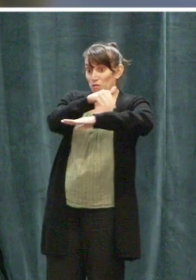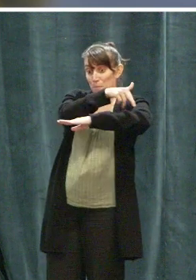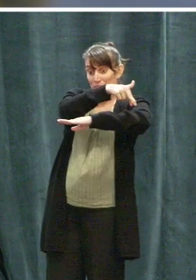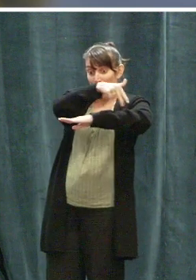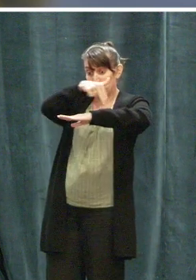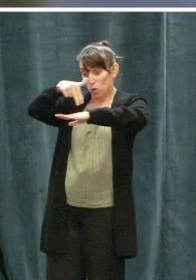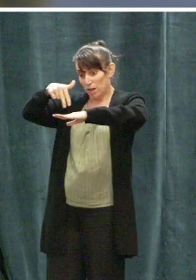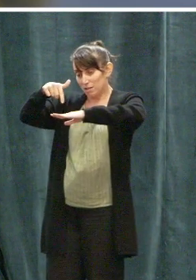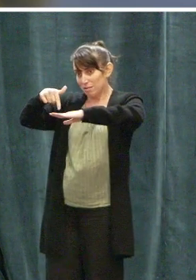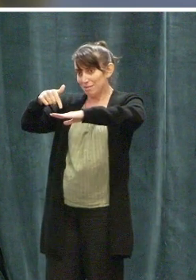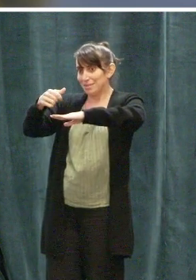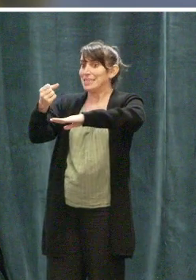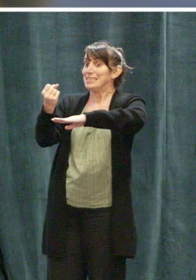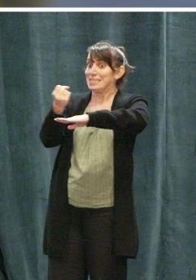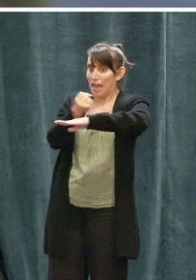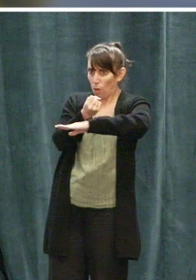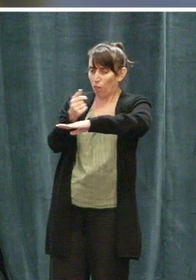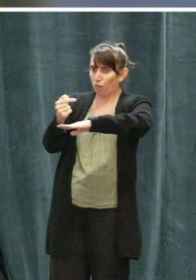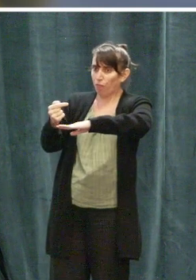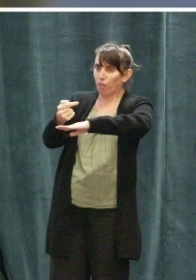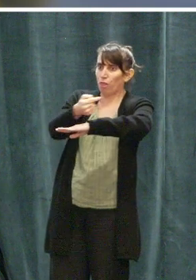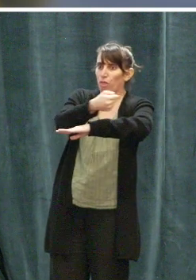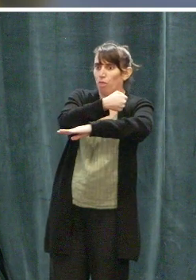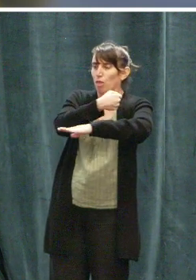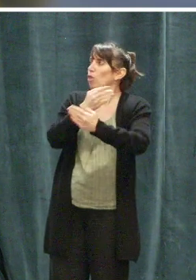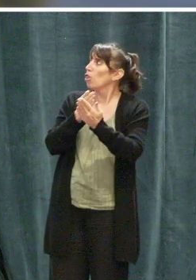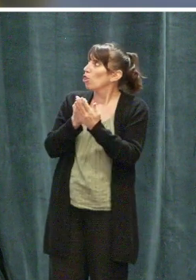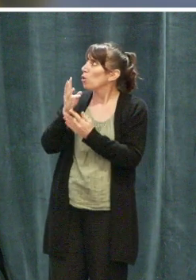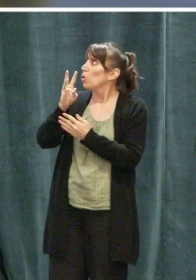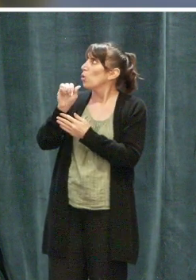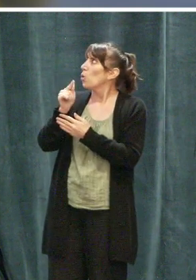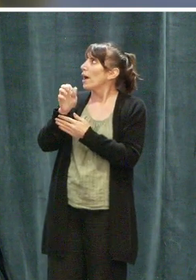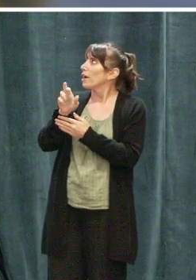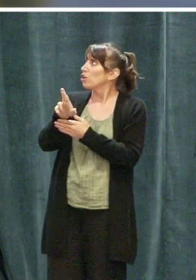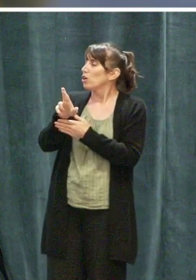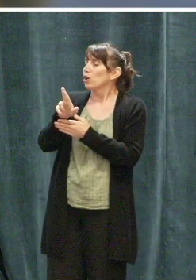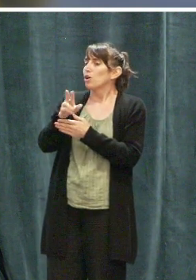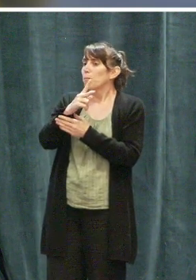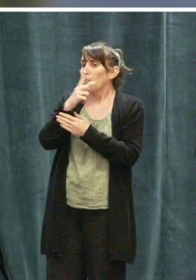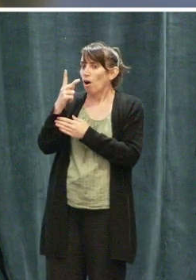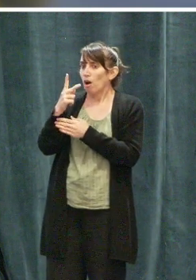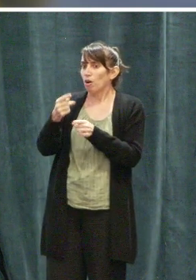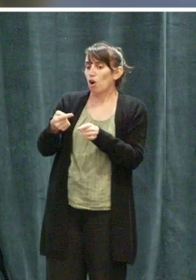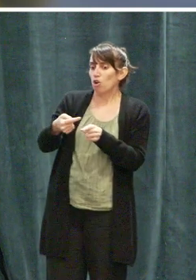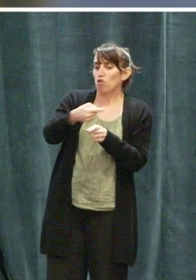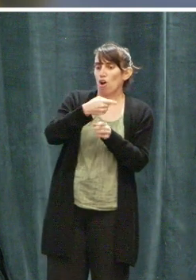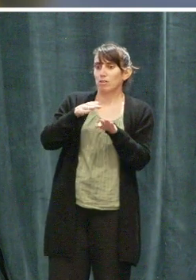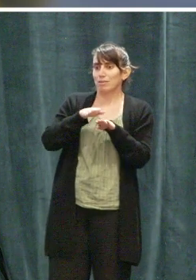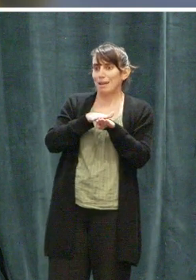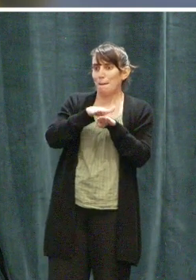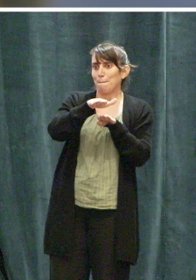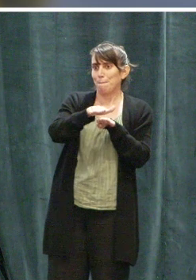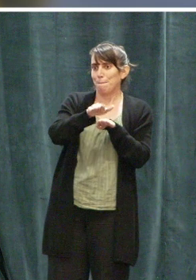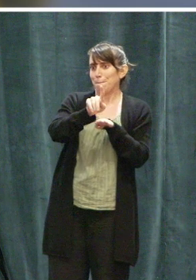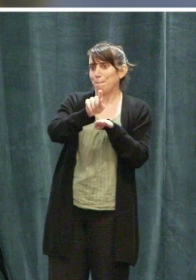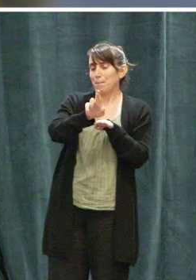the way south through Wagner Park, across Pier A, and over to State Street. Continuous system